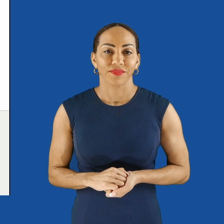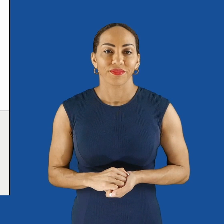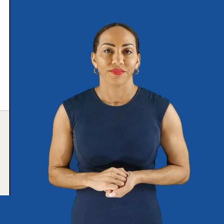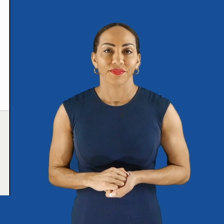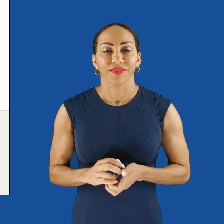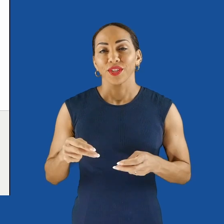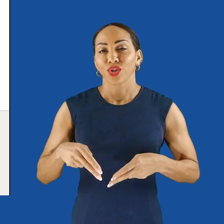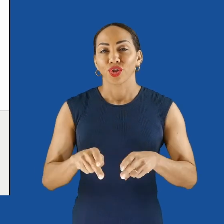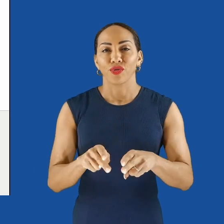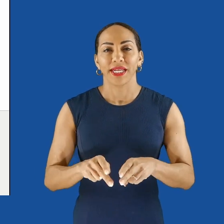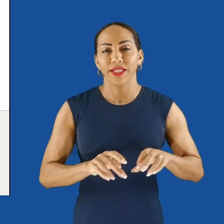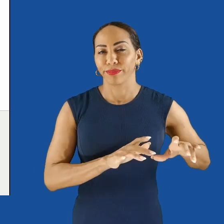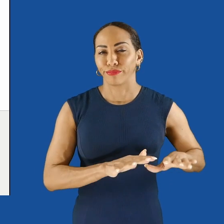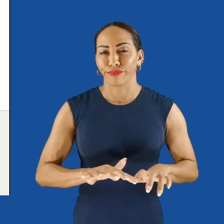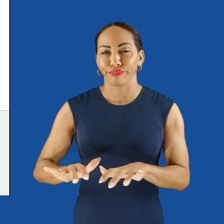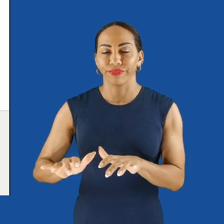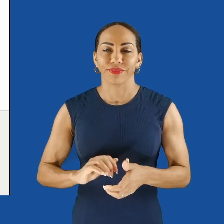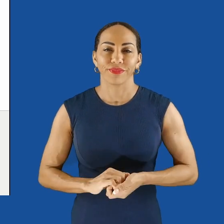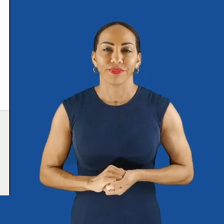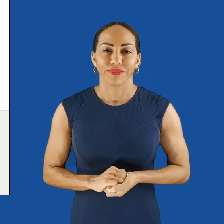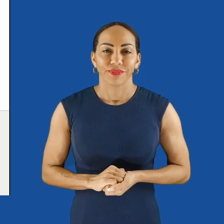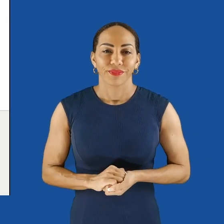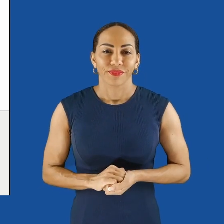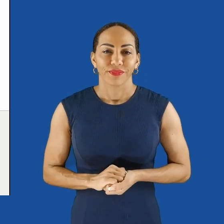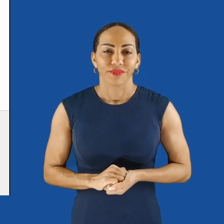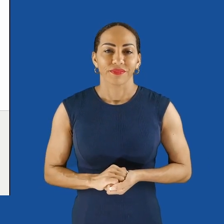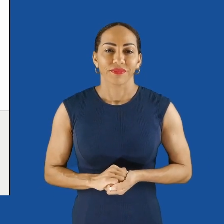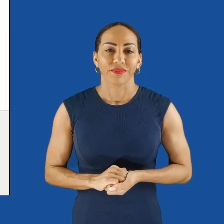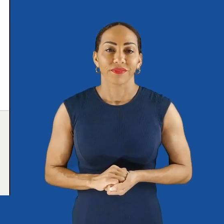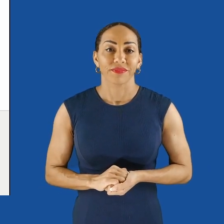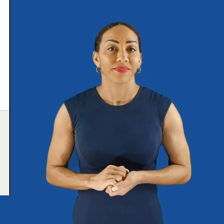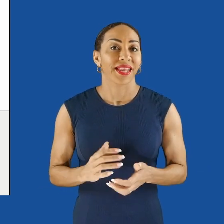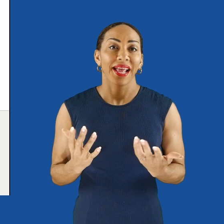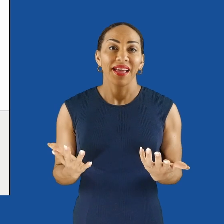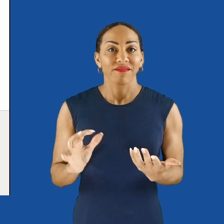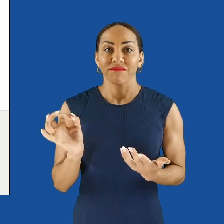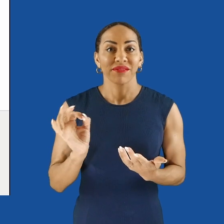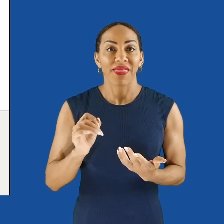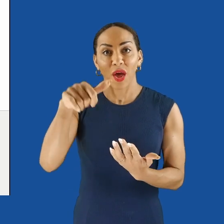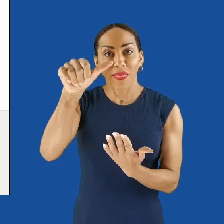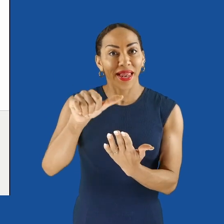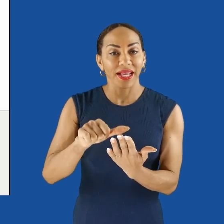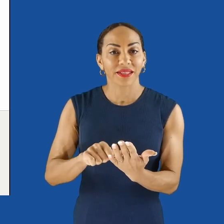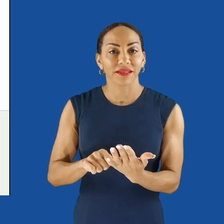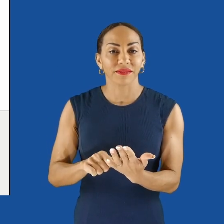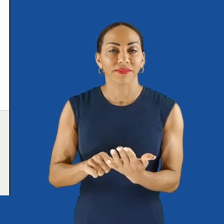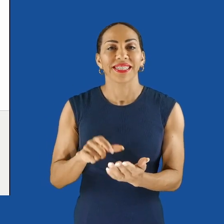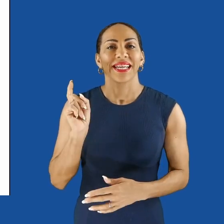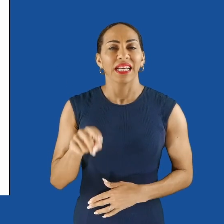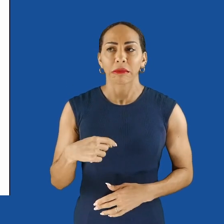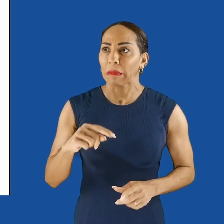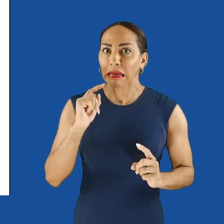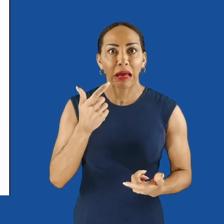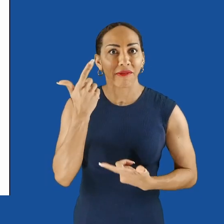And the street is 28 Kensington Street. It's not on the list, so I'm going to click I cannot find